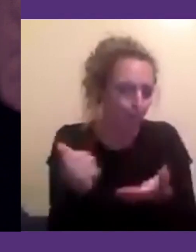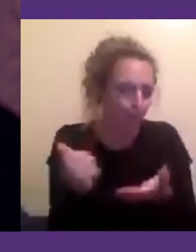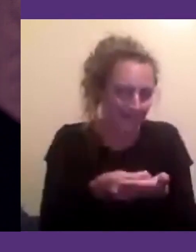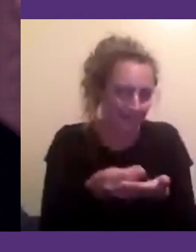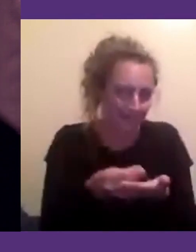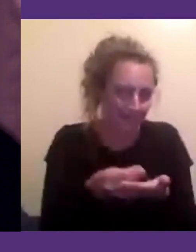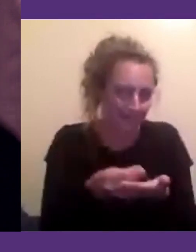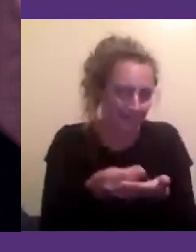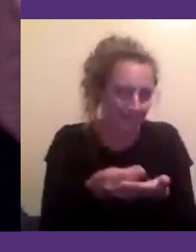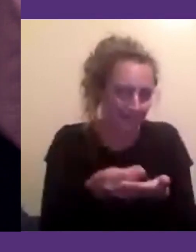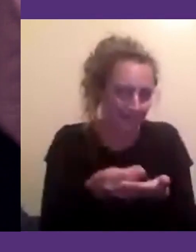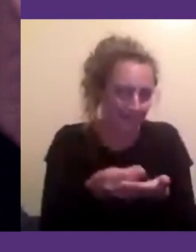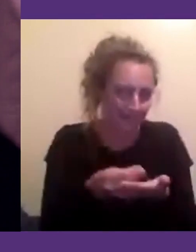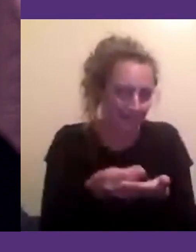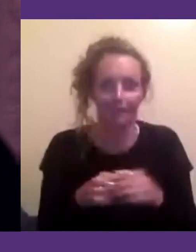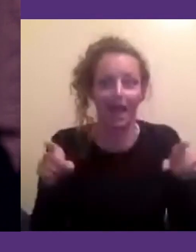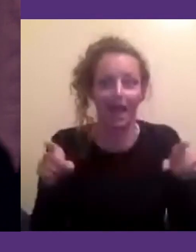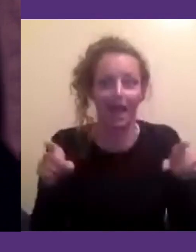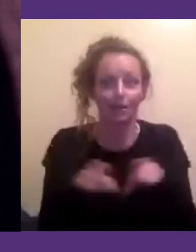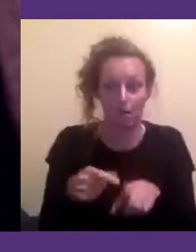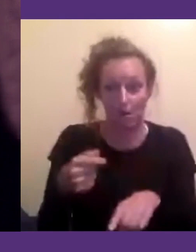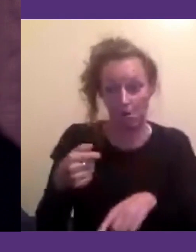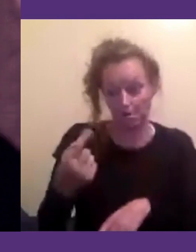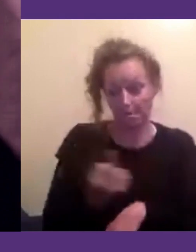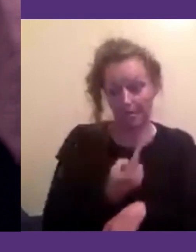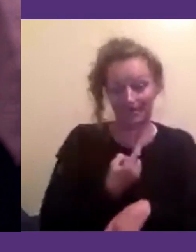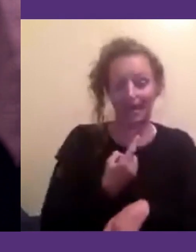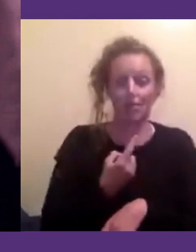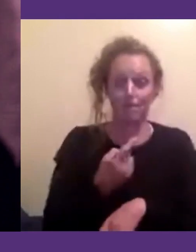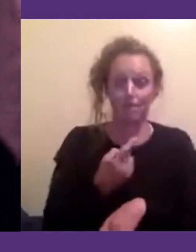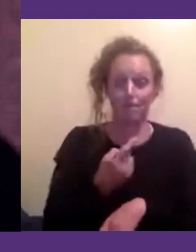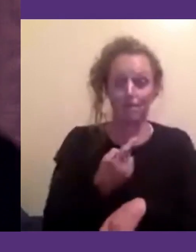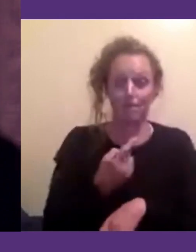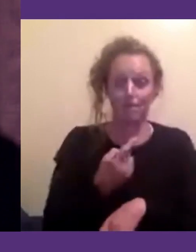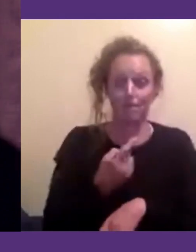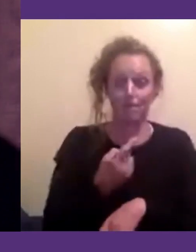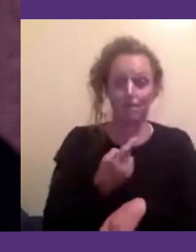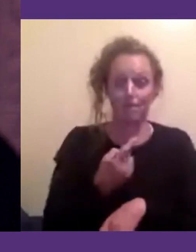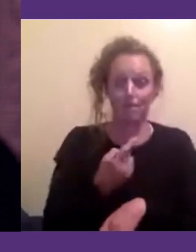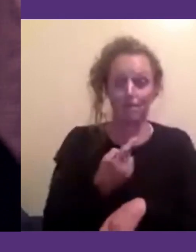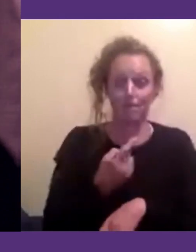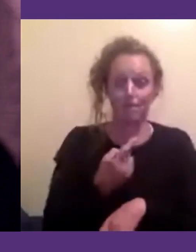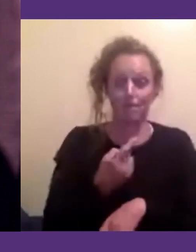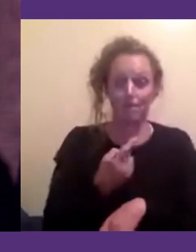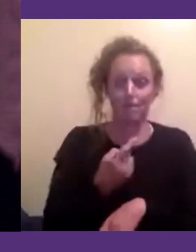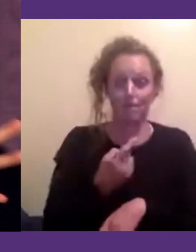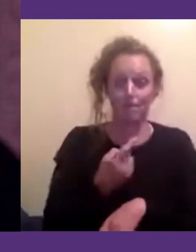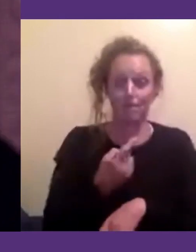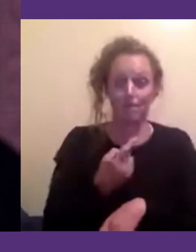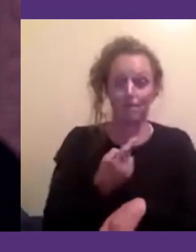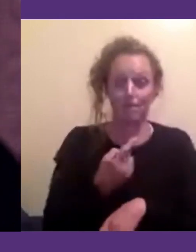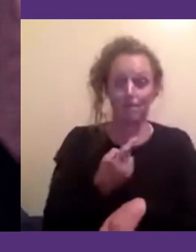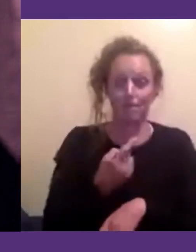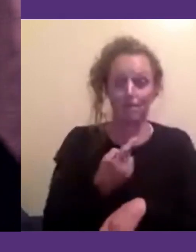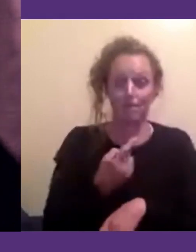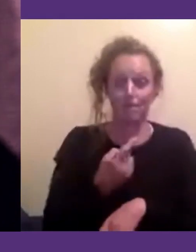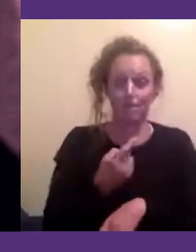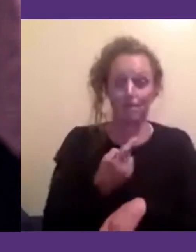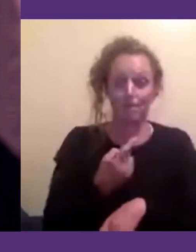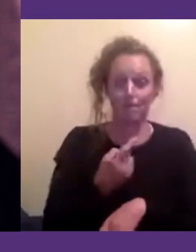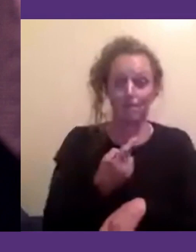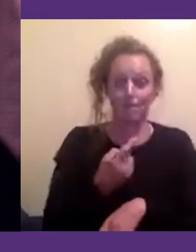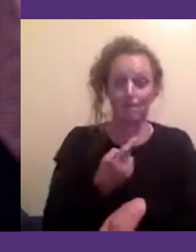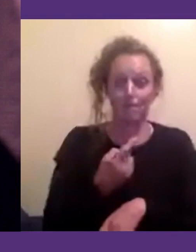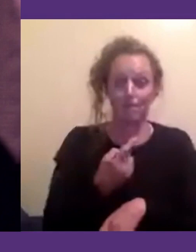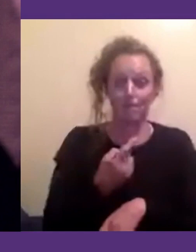Naturally, I think I fall into this tendency. I'm like, right, we've got to talk about this story. This isn't okay. This isn't okay. This is ableism,